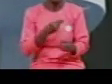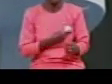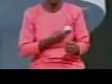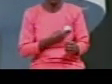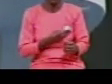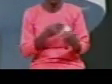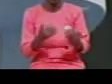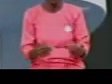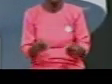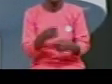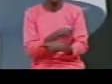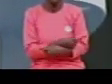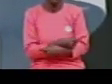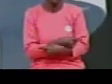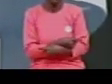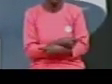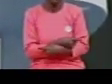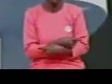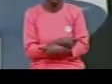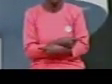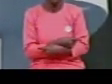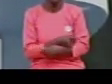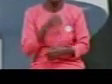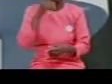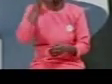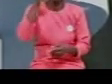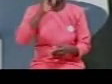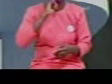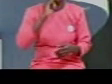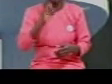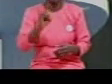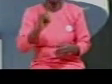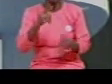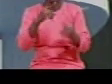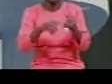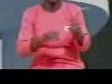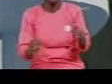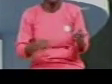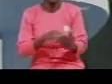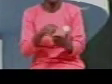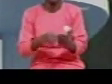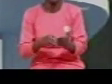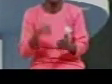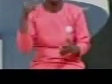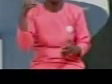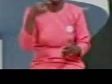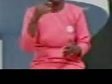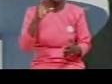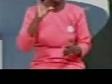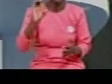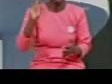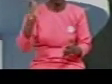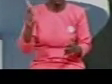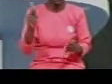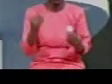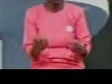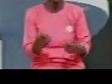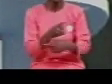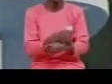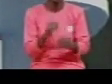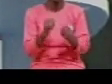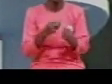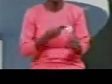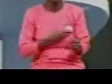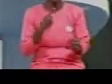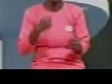Today is ending this GCK today with us. The Alpha and Omega will